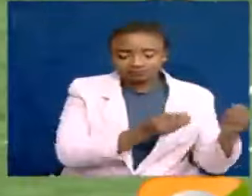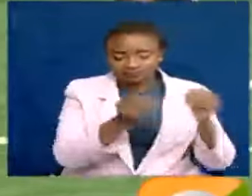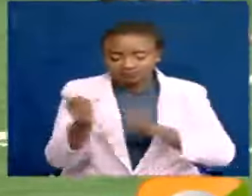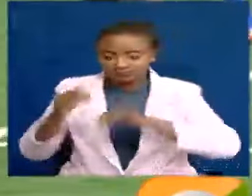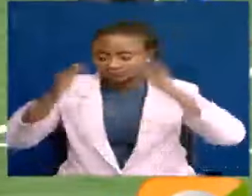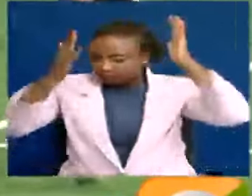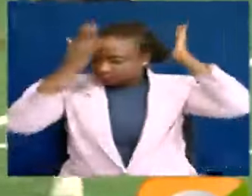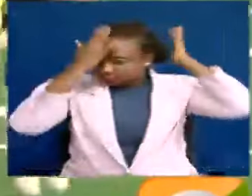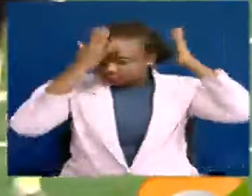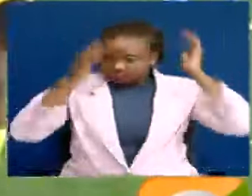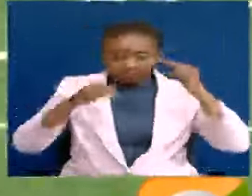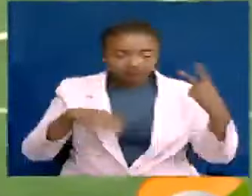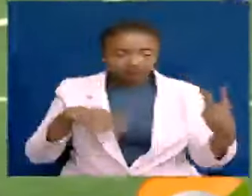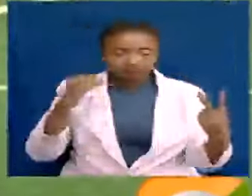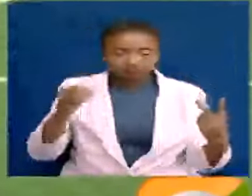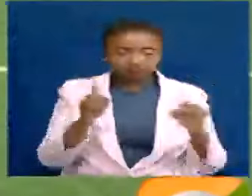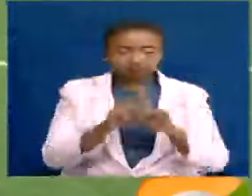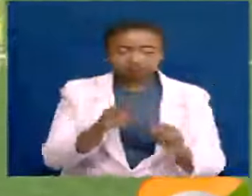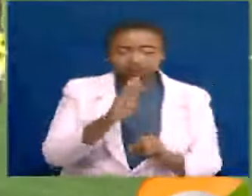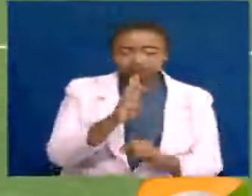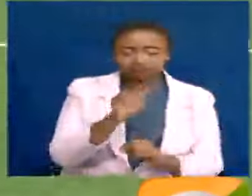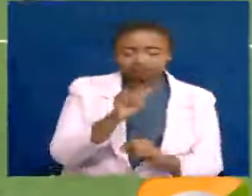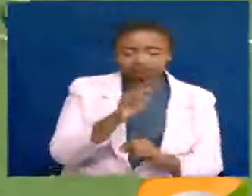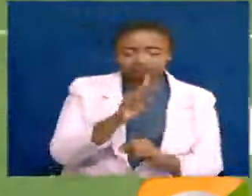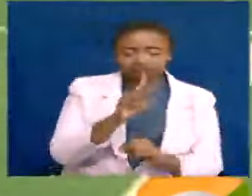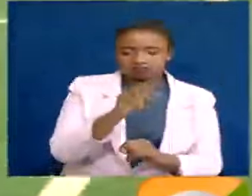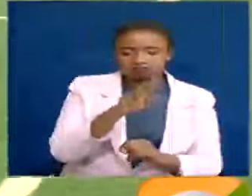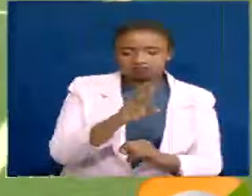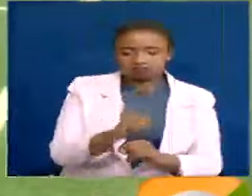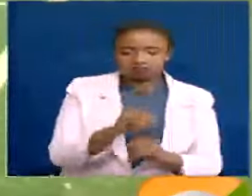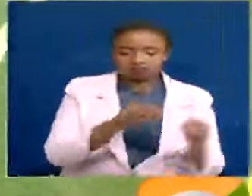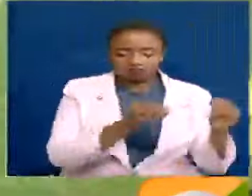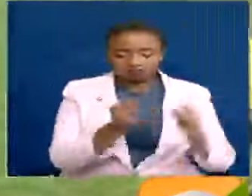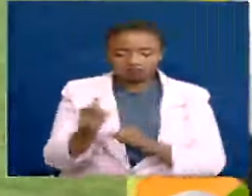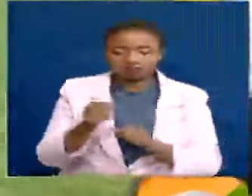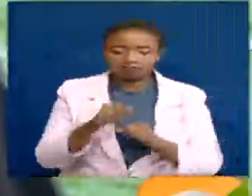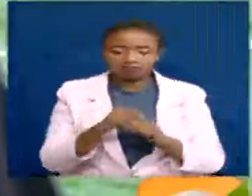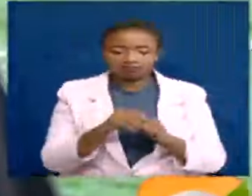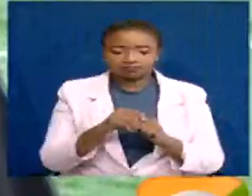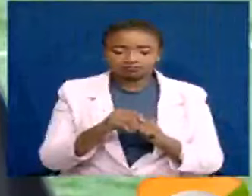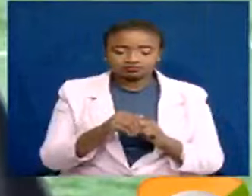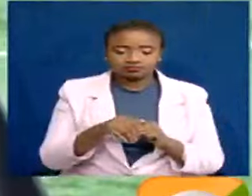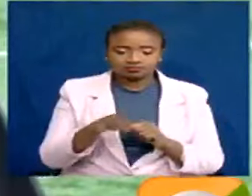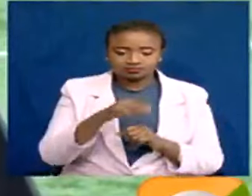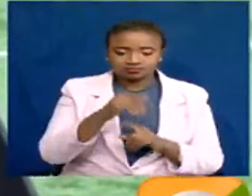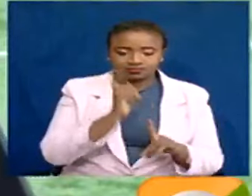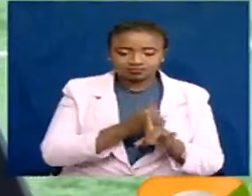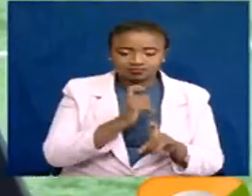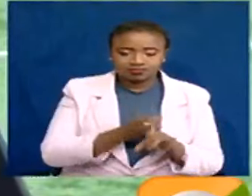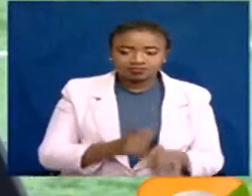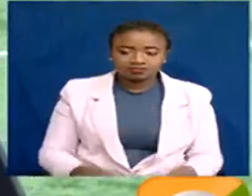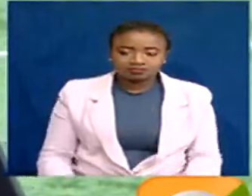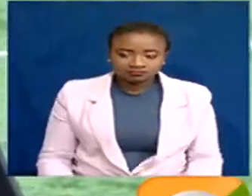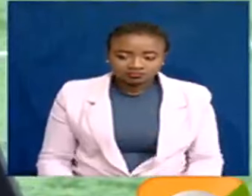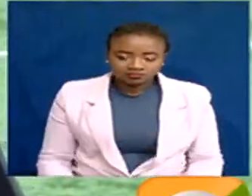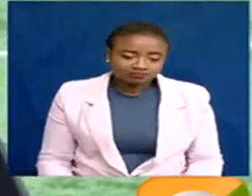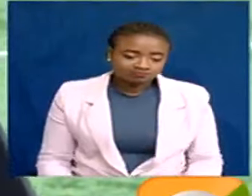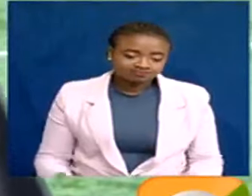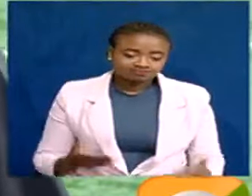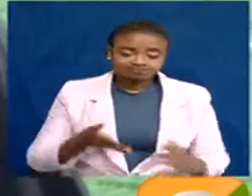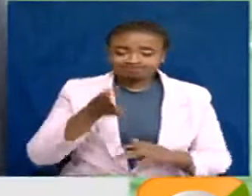2-0 as Bandari beat Kariobangi Sharks by the same margin in Ukunda in Kwale County. God ni mso